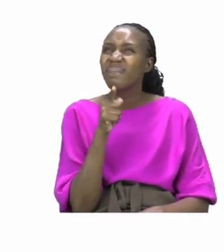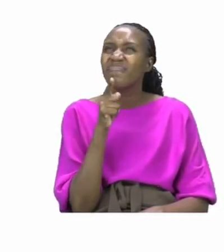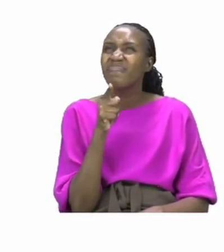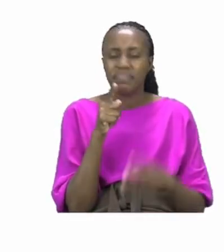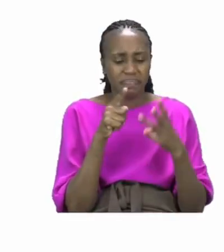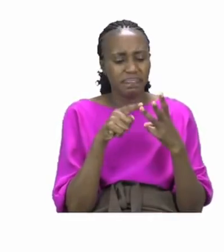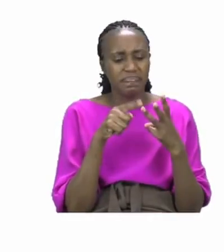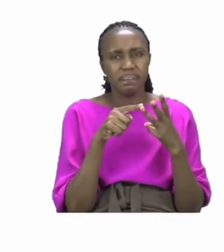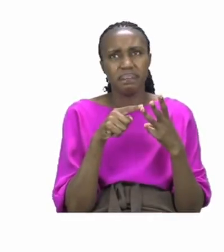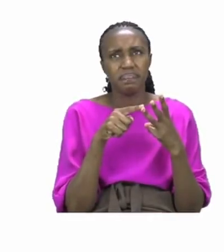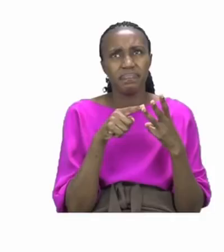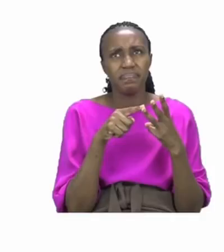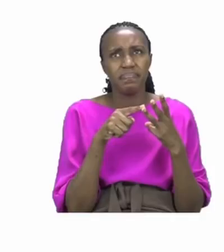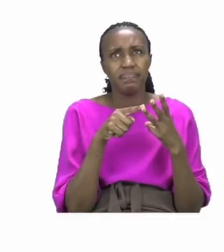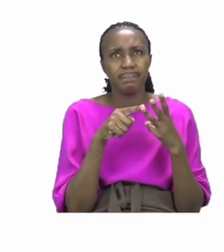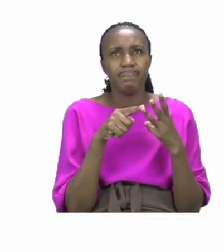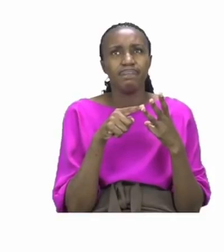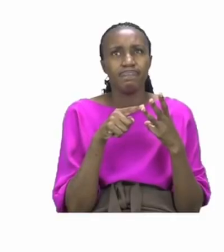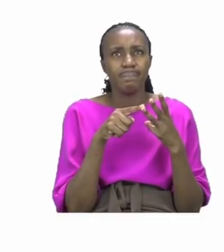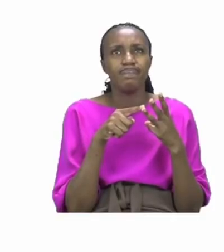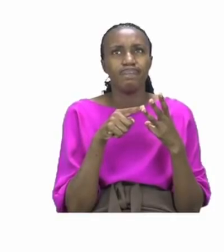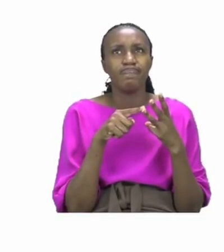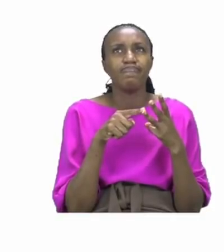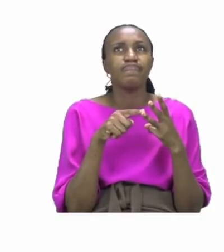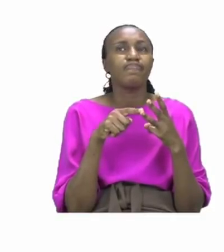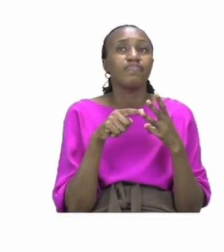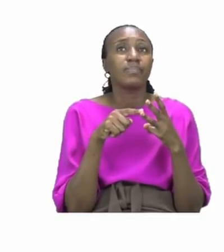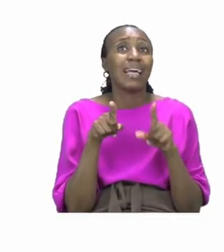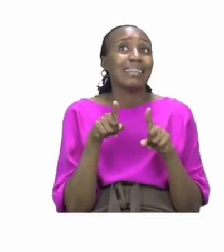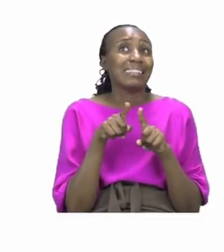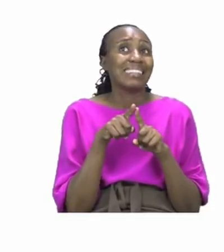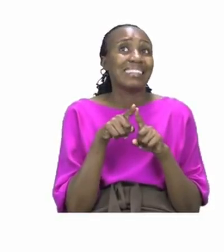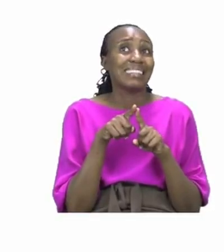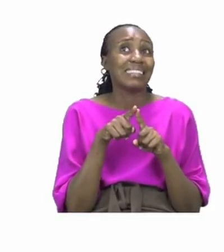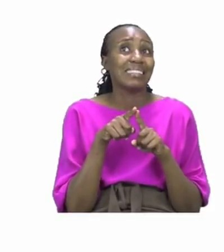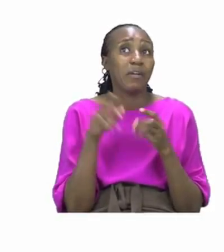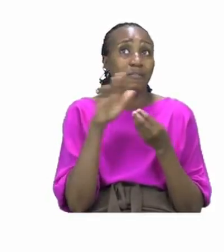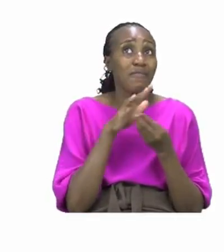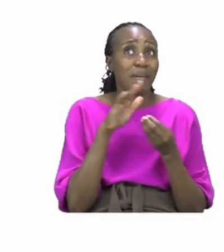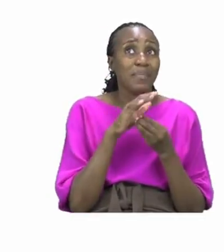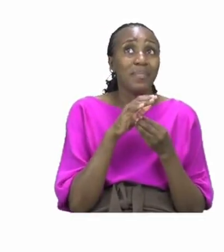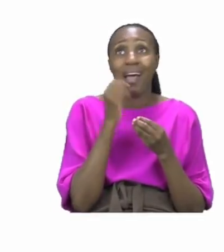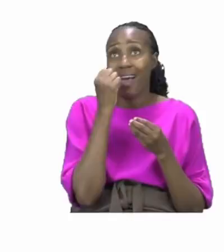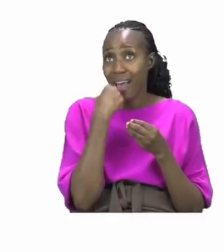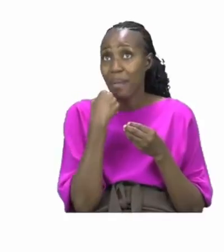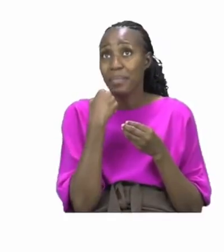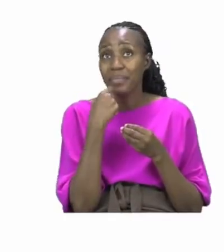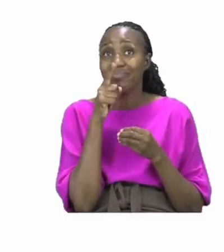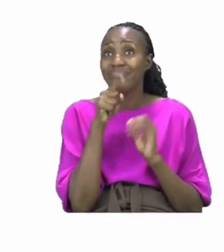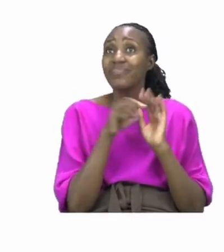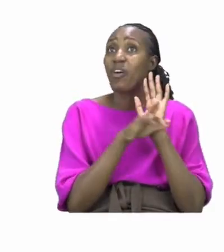Good job. Now a pear is a cousin of the apple. Just like an apple, it is a